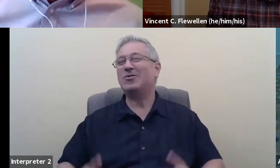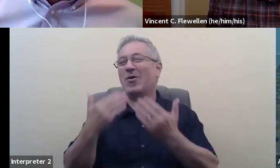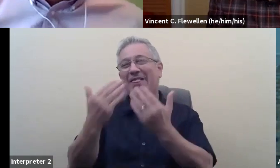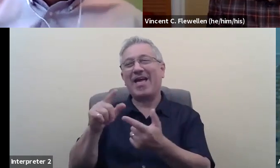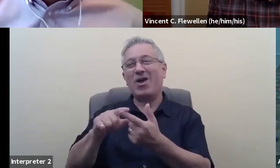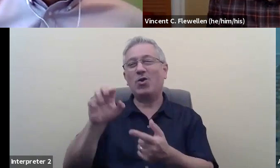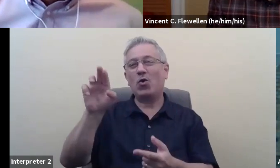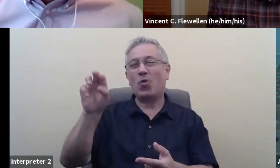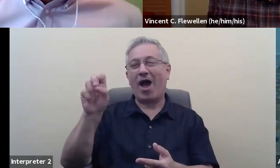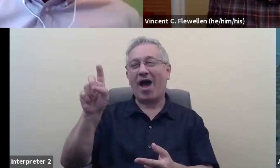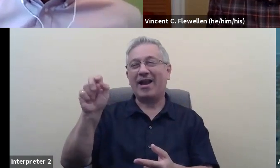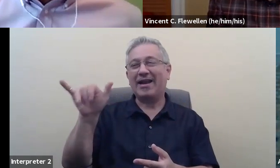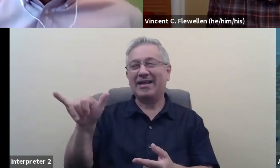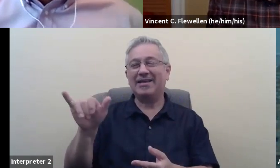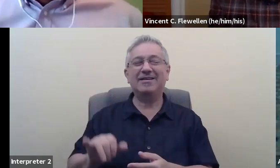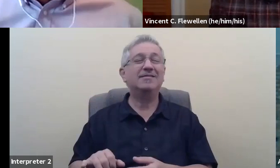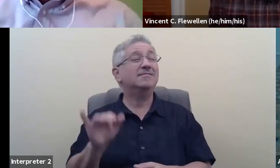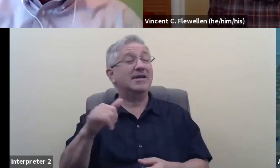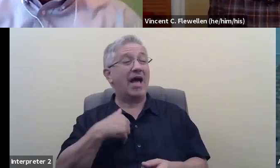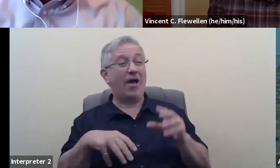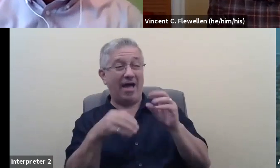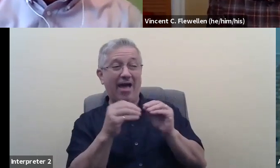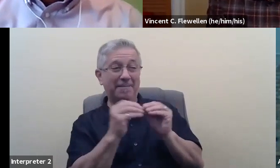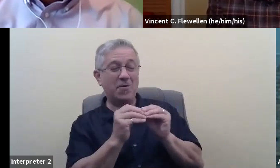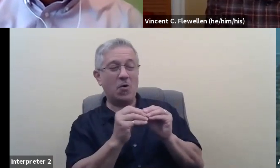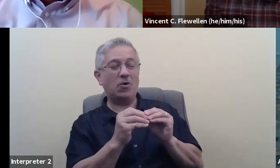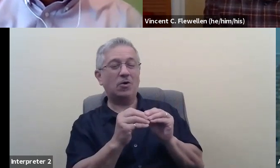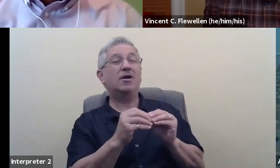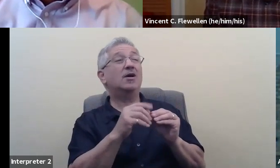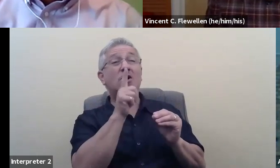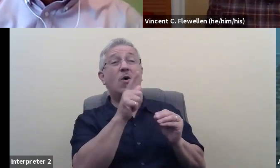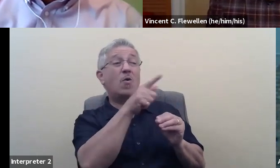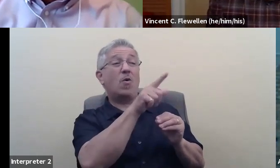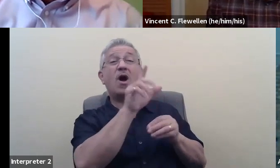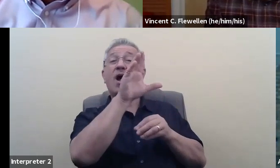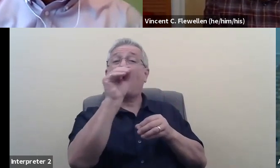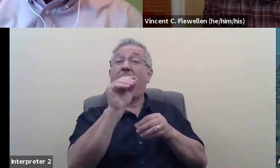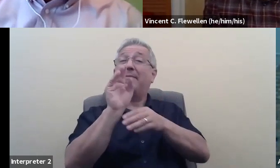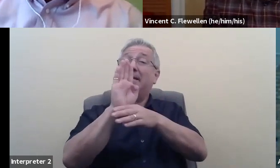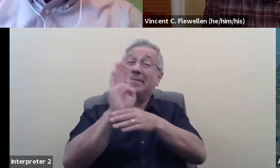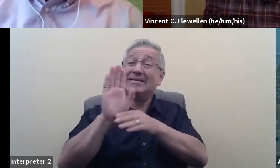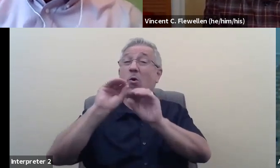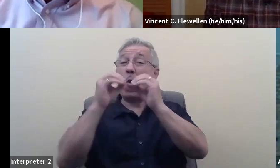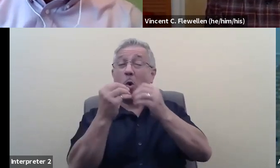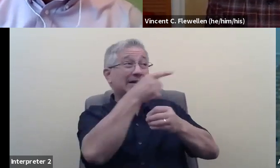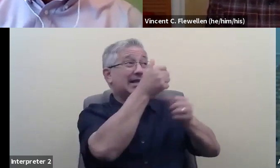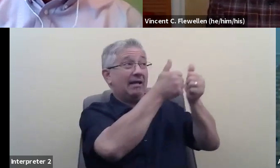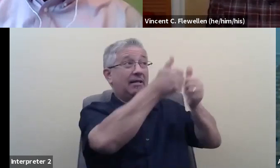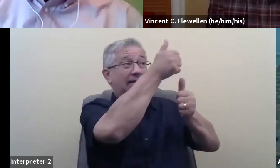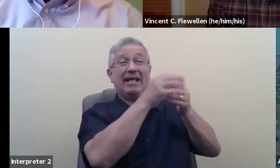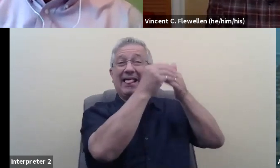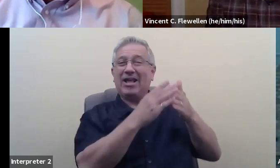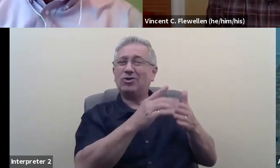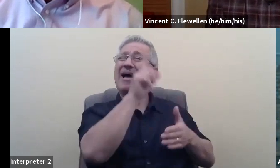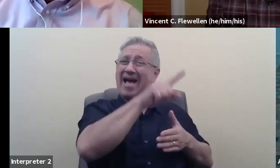I just wanted to tag on to what Vincent had talked about. So leaders of organizations really want employees to be invested in the organization, to